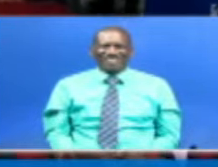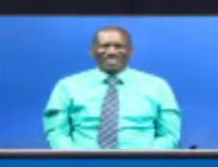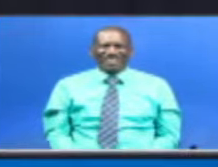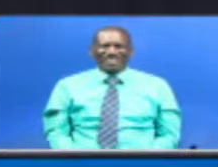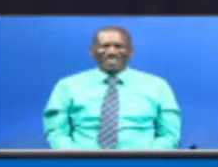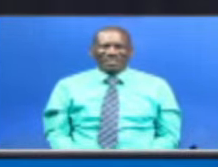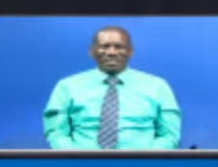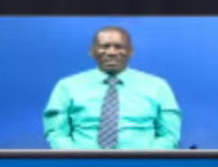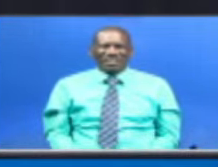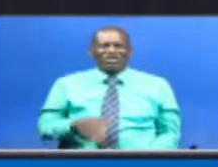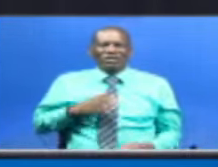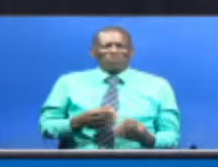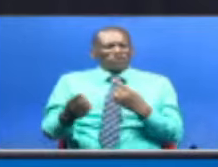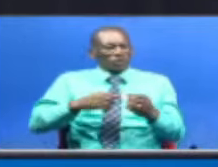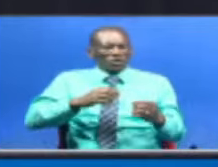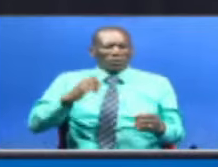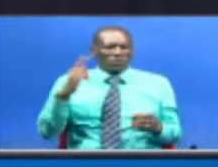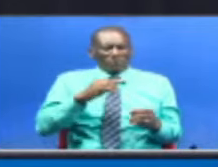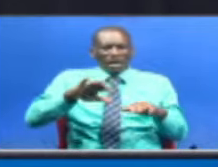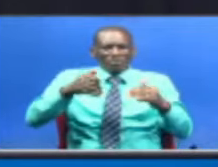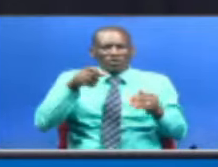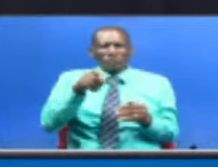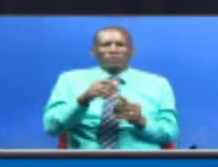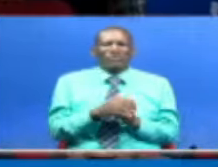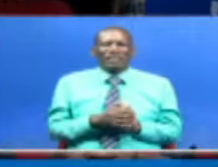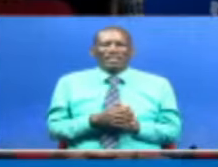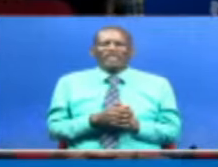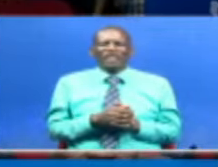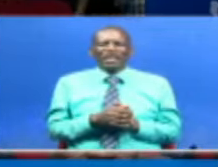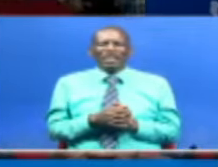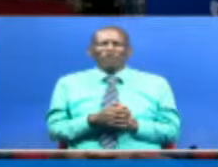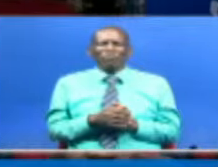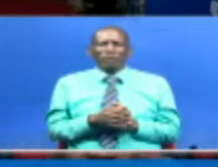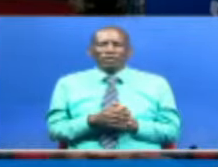Your mother speaks so highly of you.